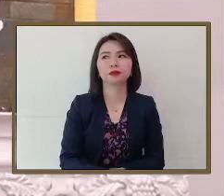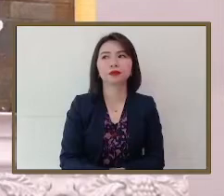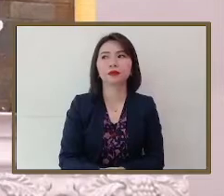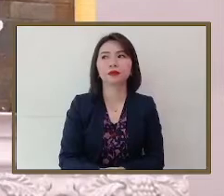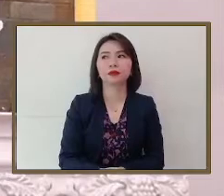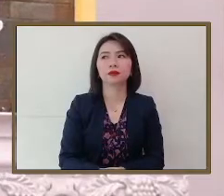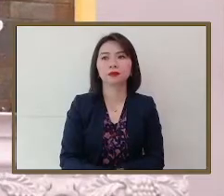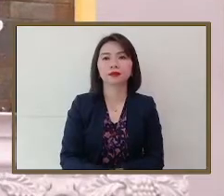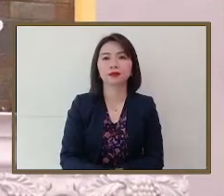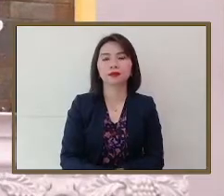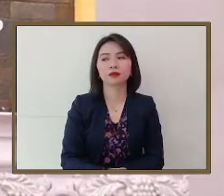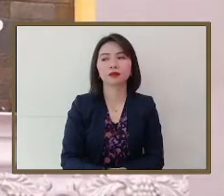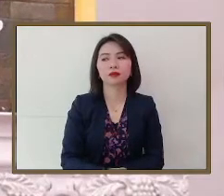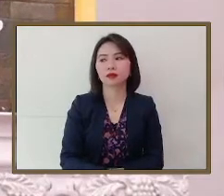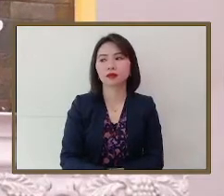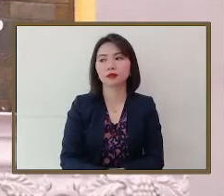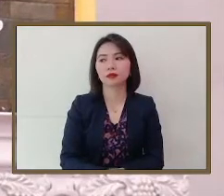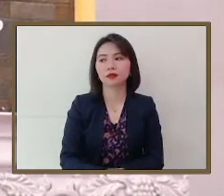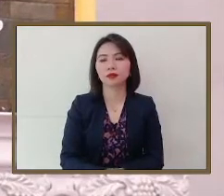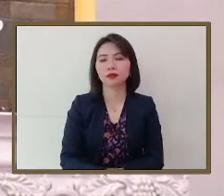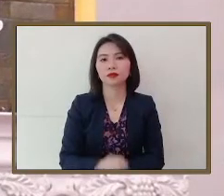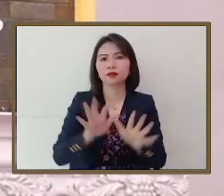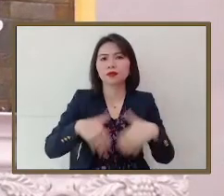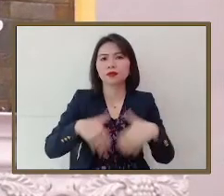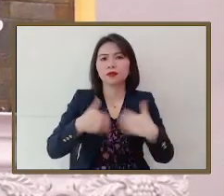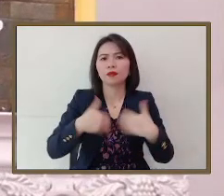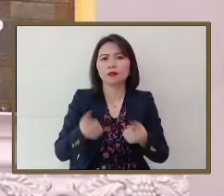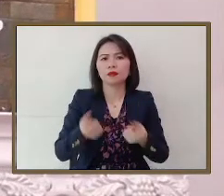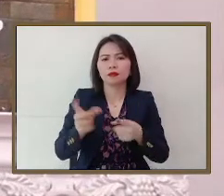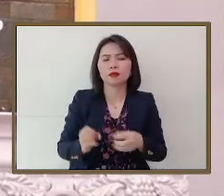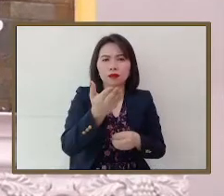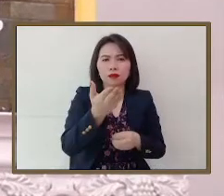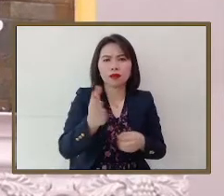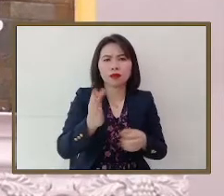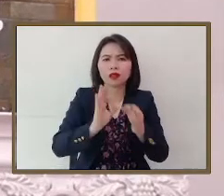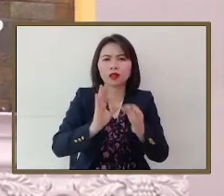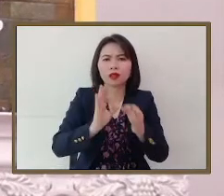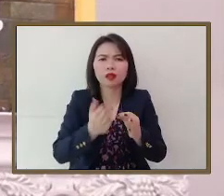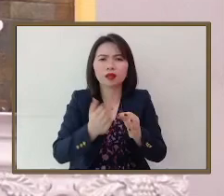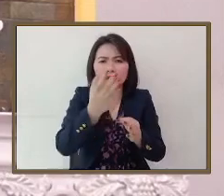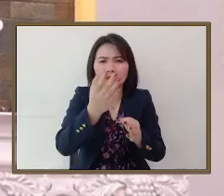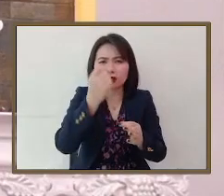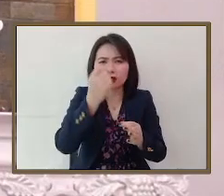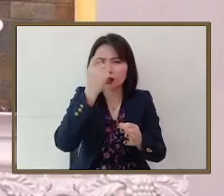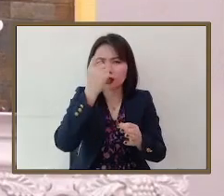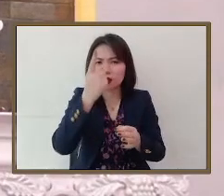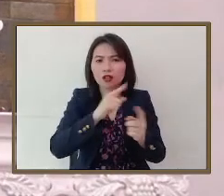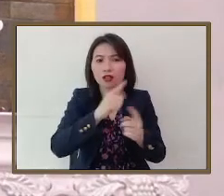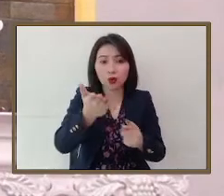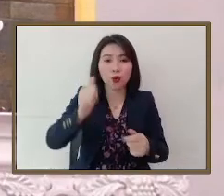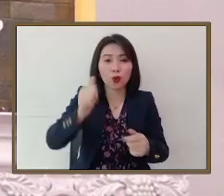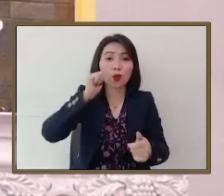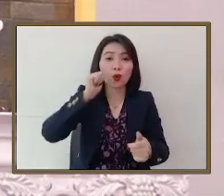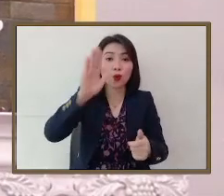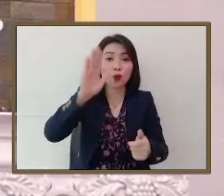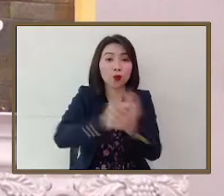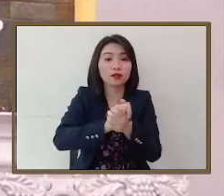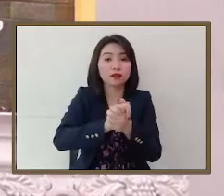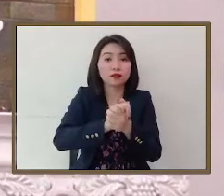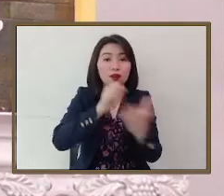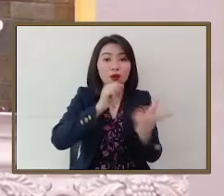Very simple. All right. How do you interpret, ye wives, when the Bible says,